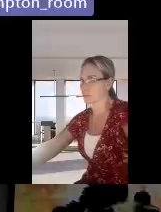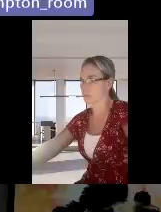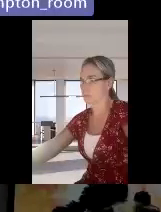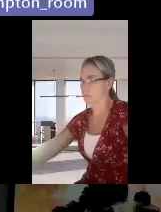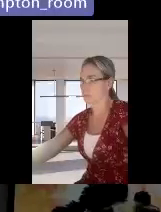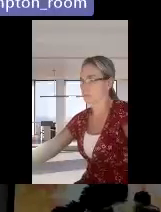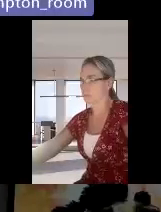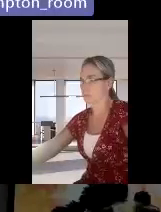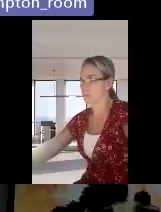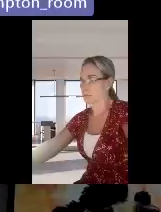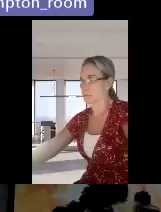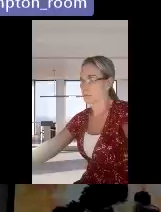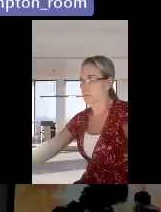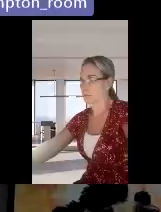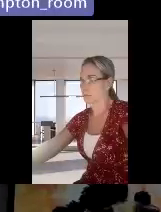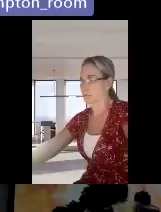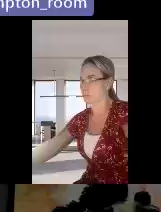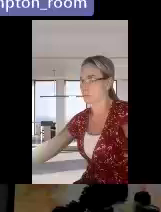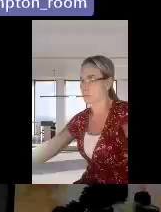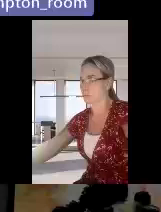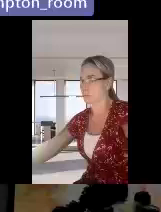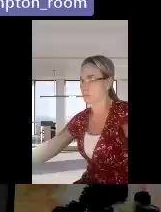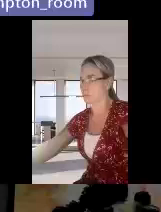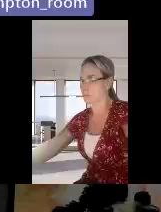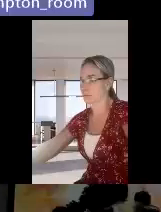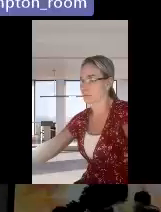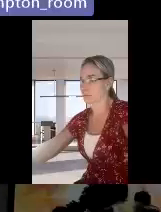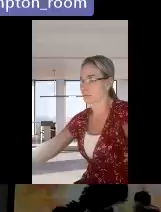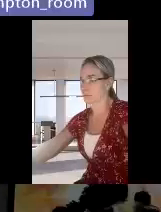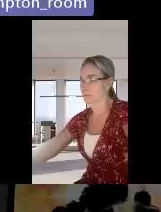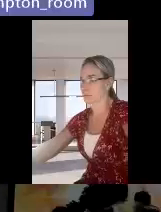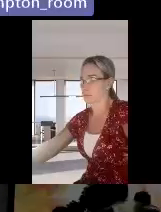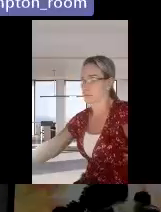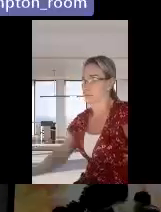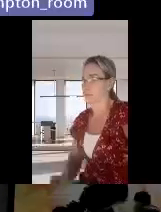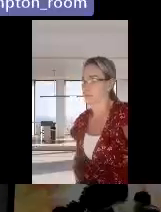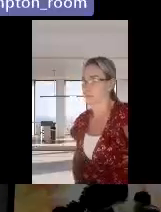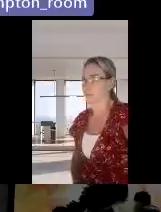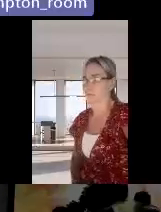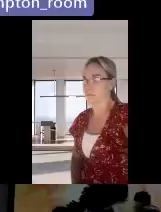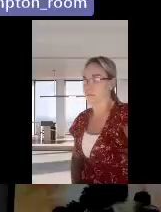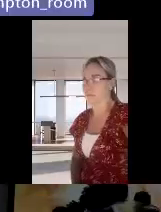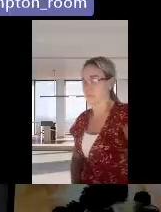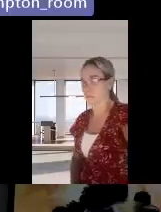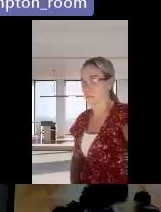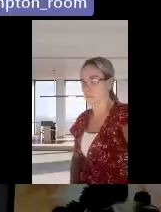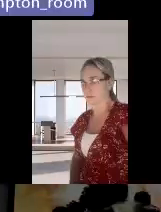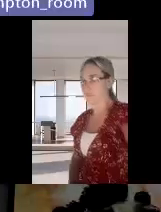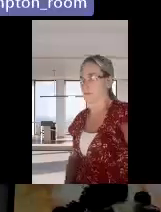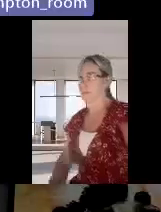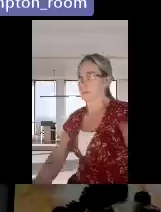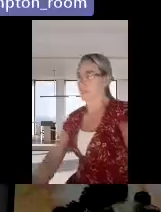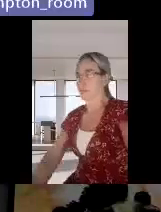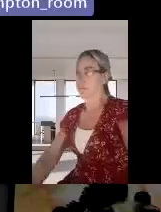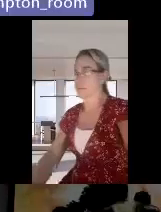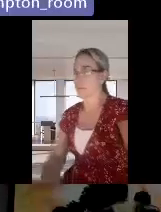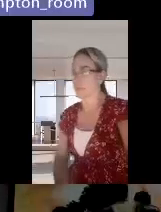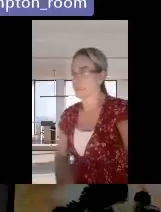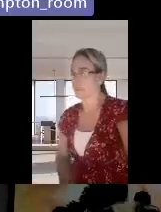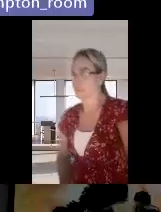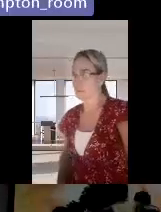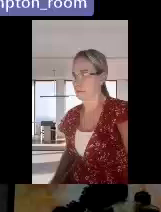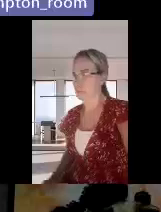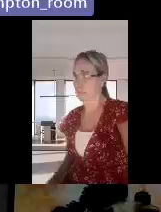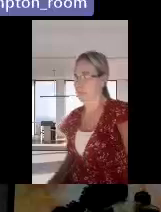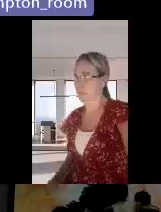you, Chair McDonald, these business cases were entered by staff in March. We asked them, because the